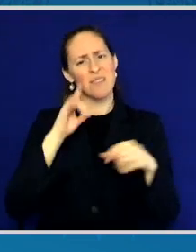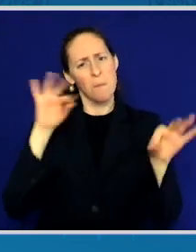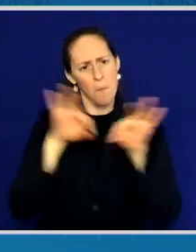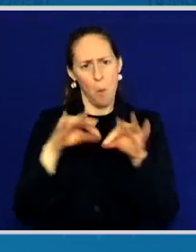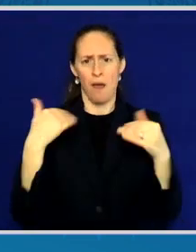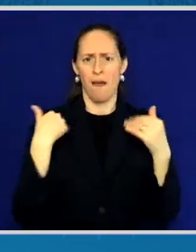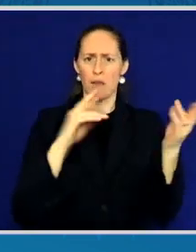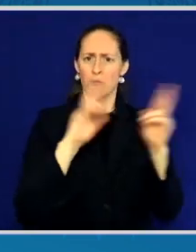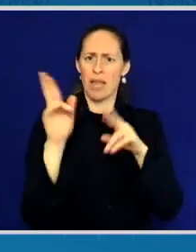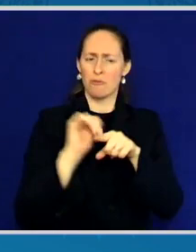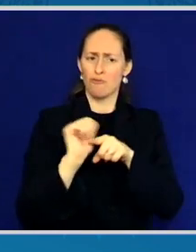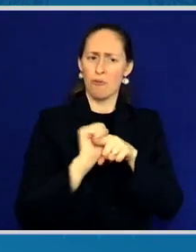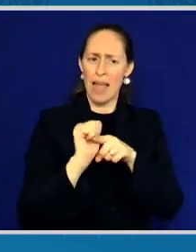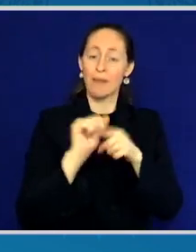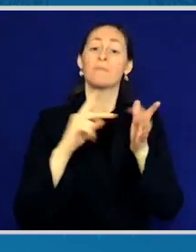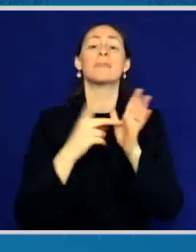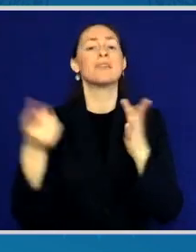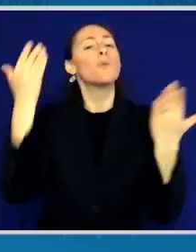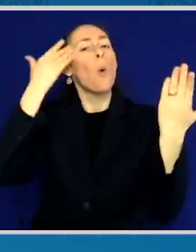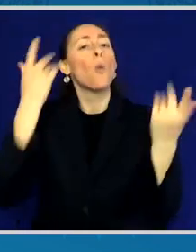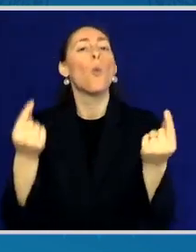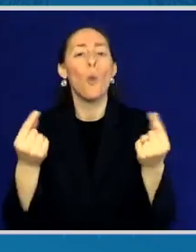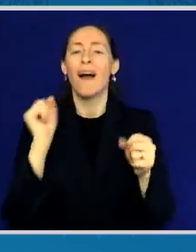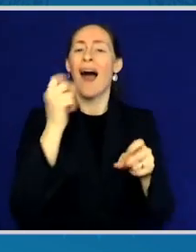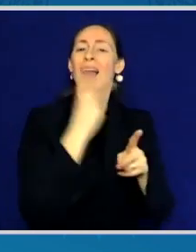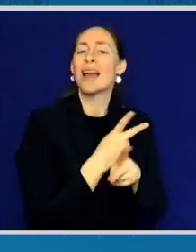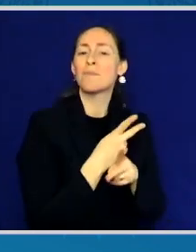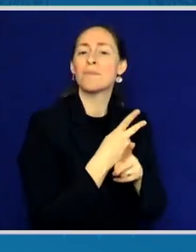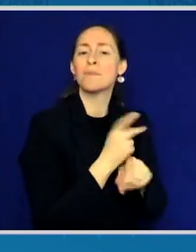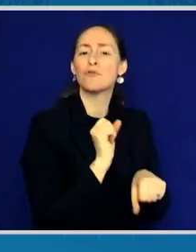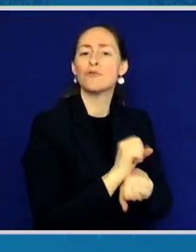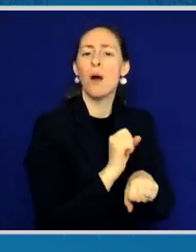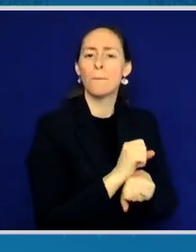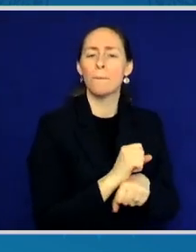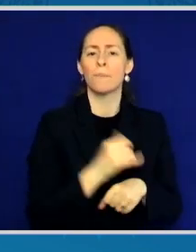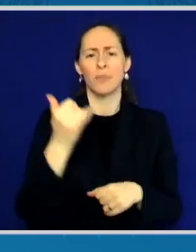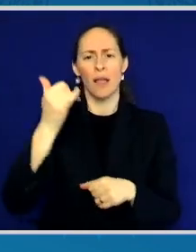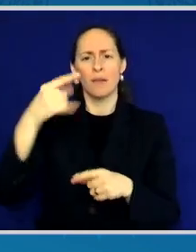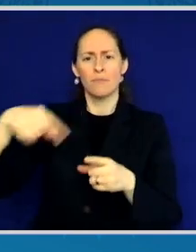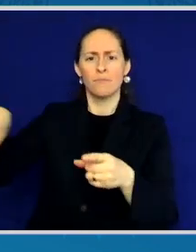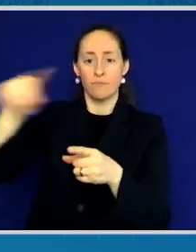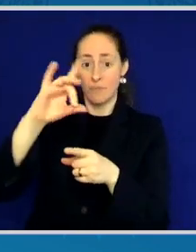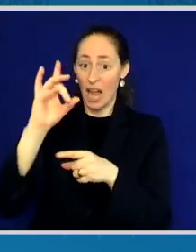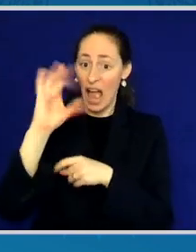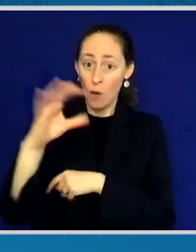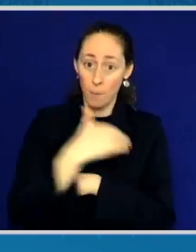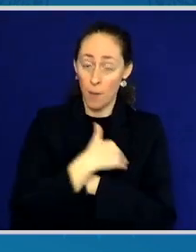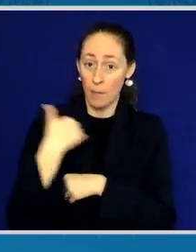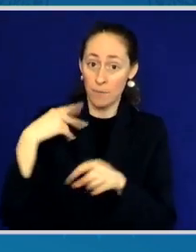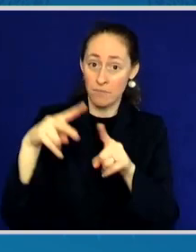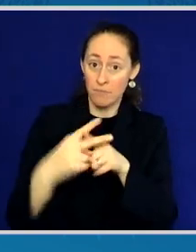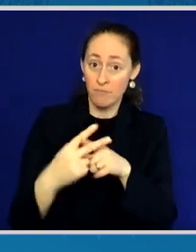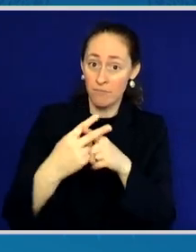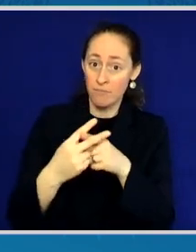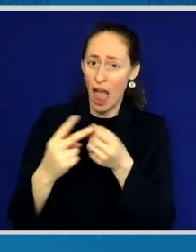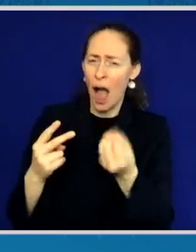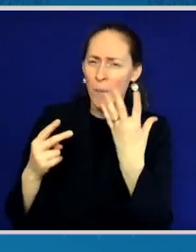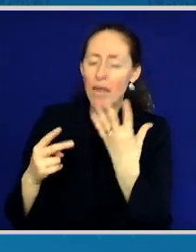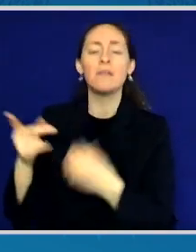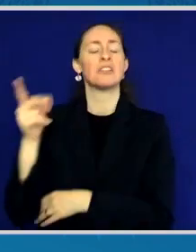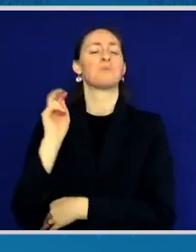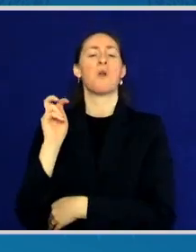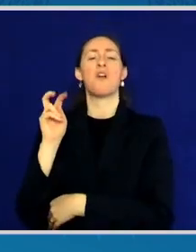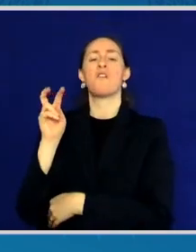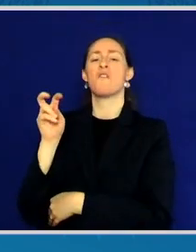the jobs here. How many of your 800 workers, how many of your 800 members are mechanics? Roughly about 200. We have 200 maintenance